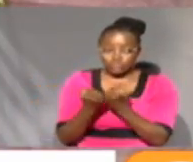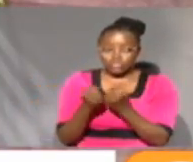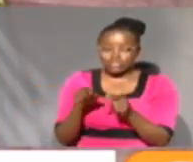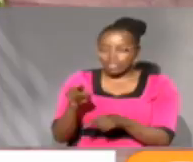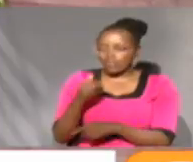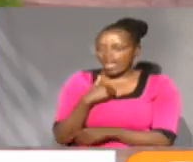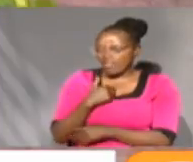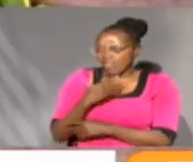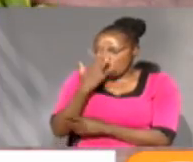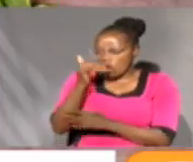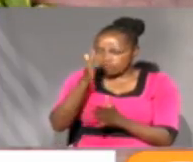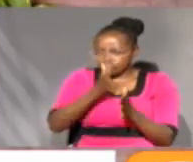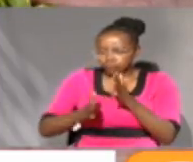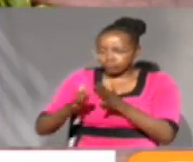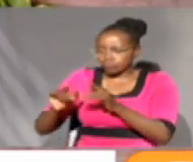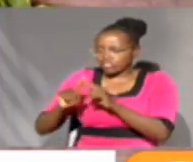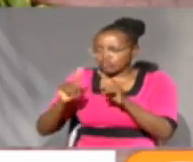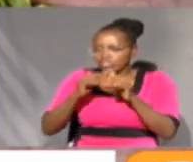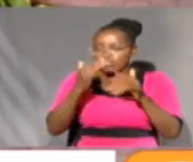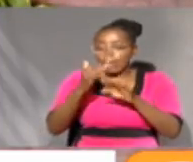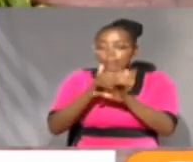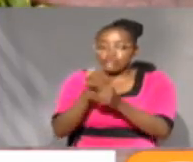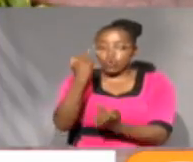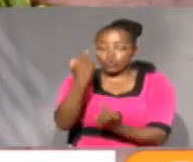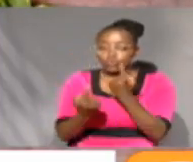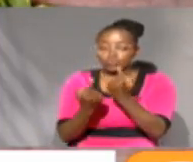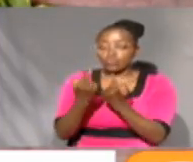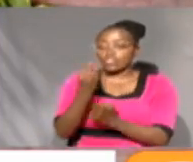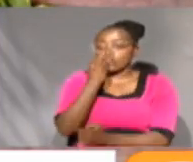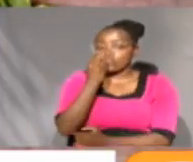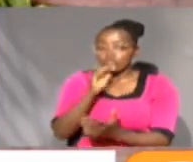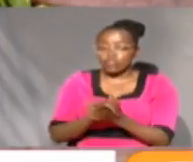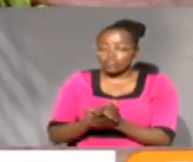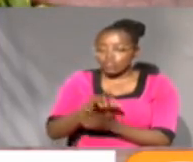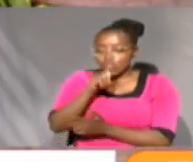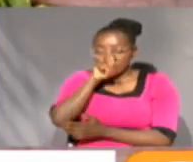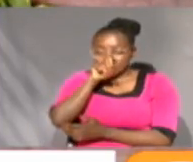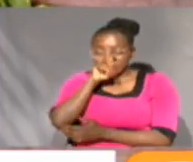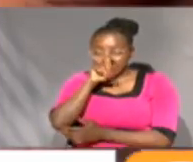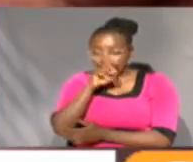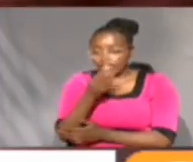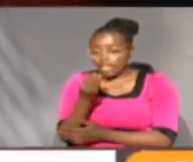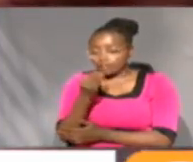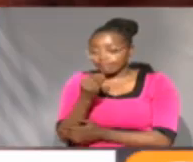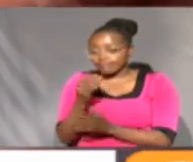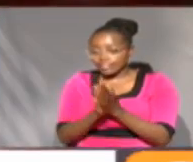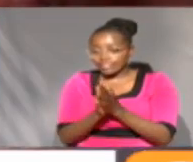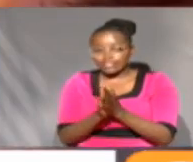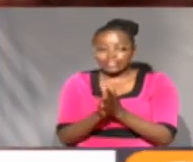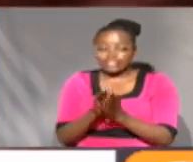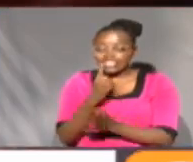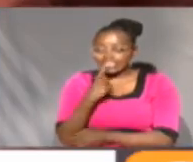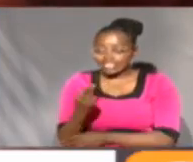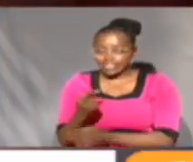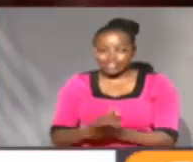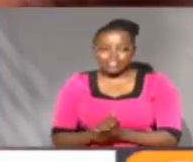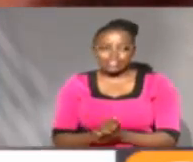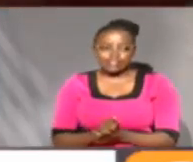figure as he arranges his ingredients before preparing today's meal. Chicken stir fry with rice.